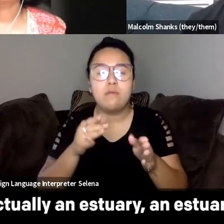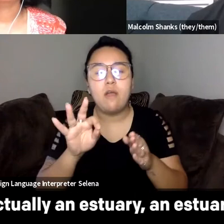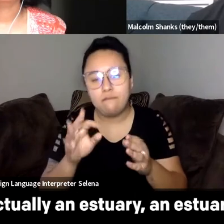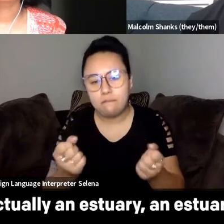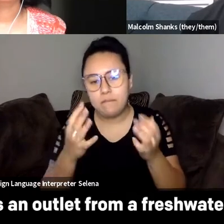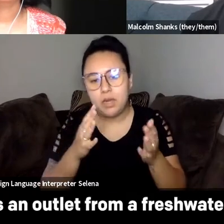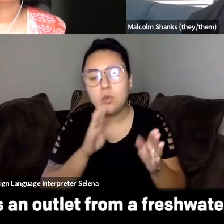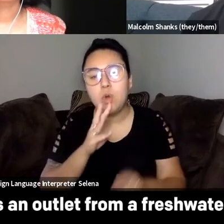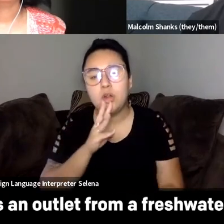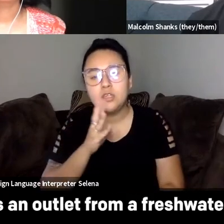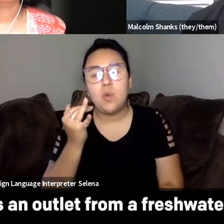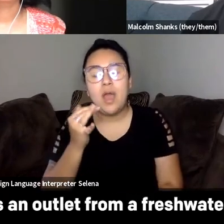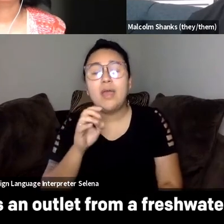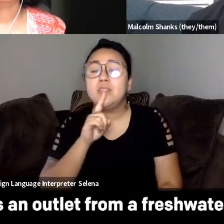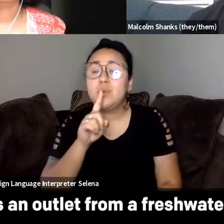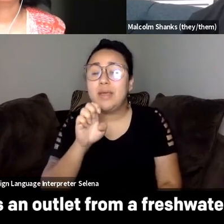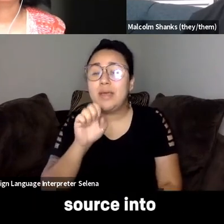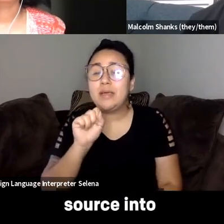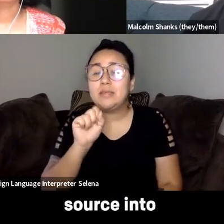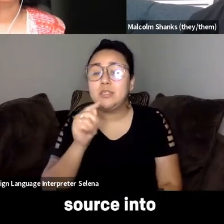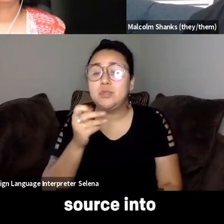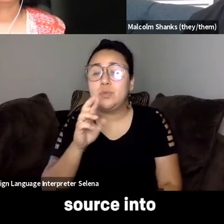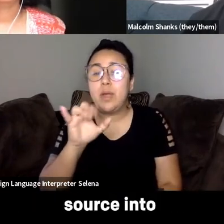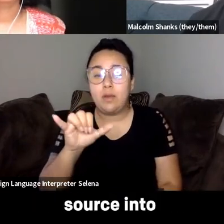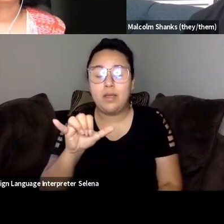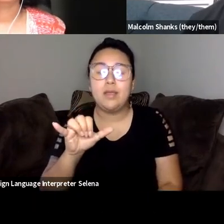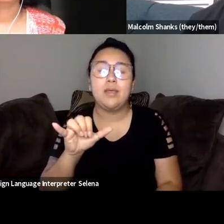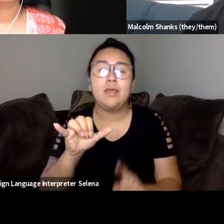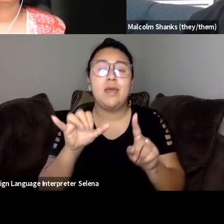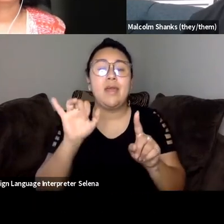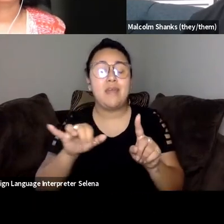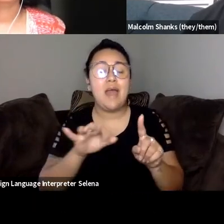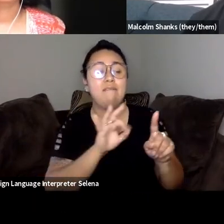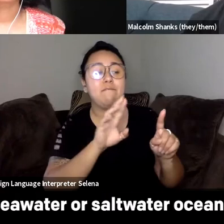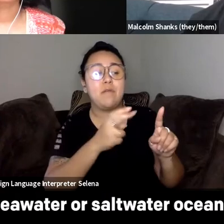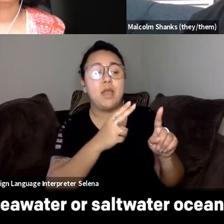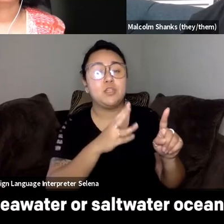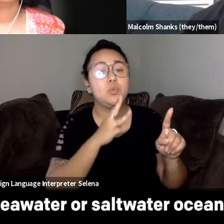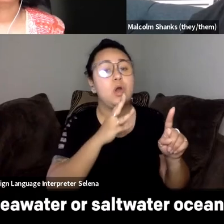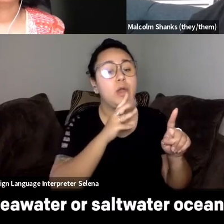actually an estuary. An estuary is an outlet from freshwater source into